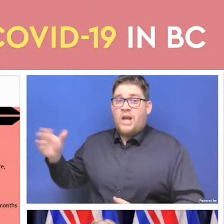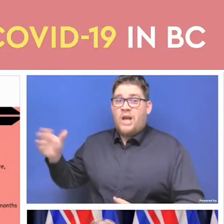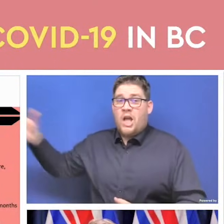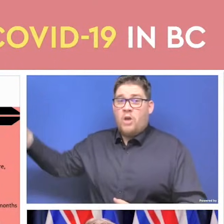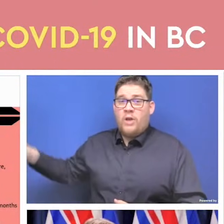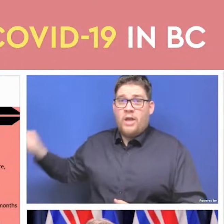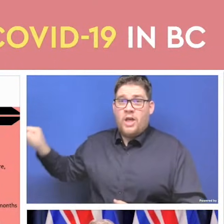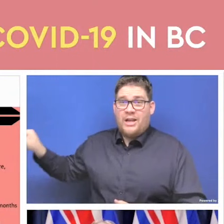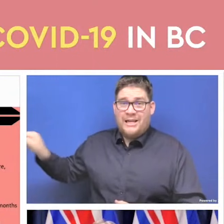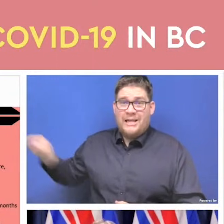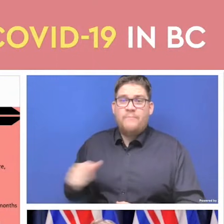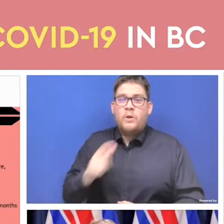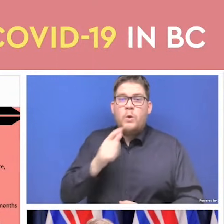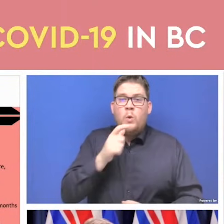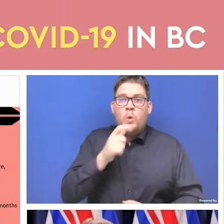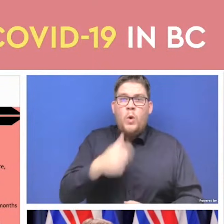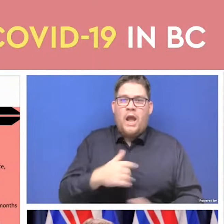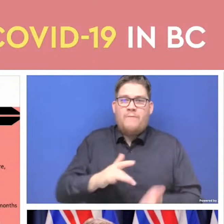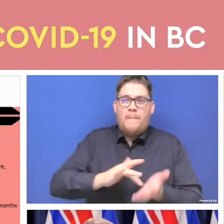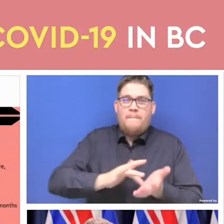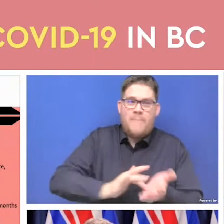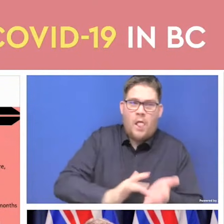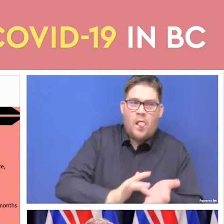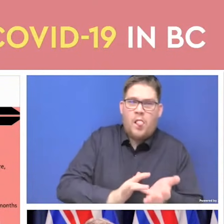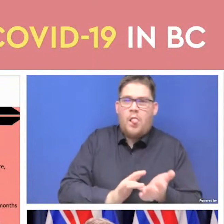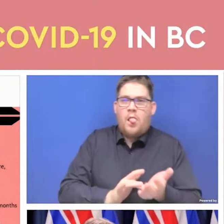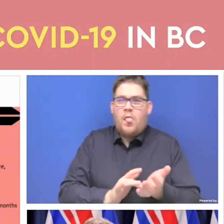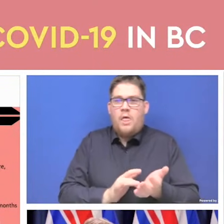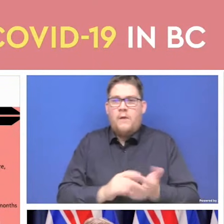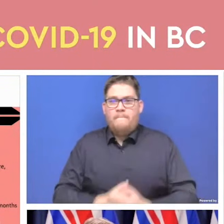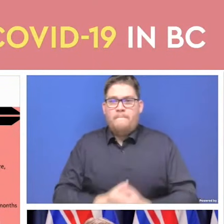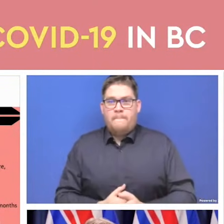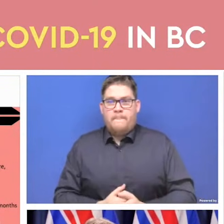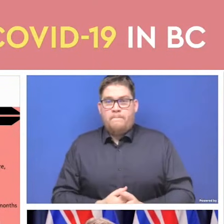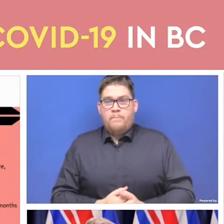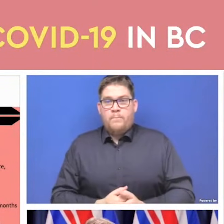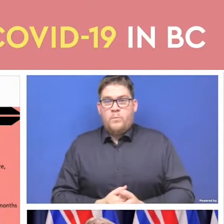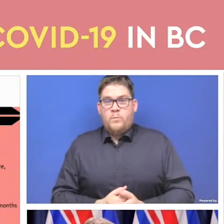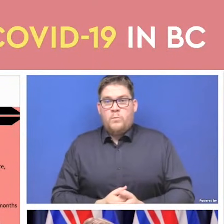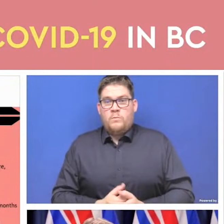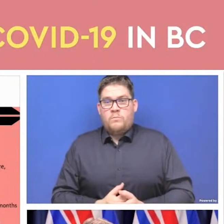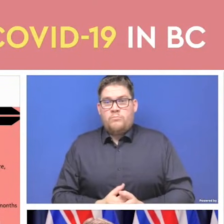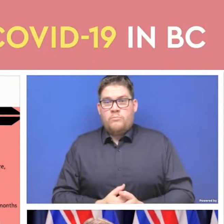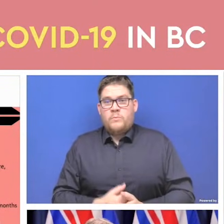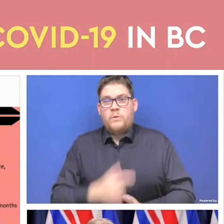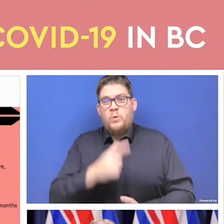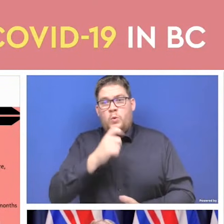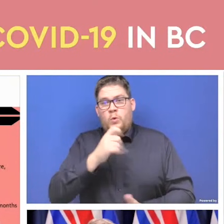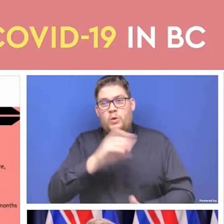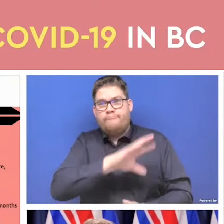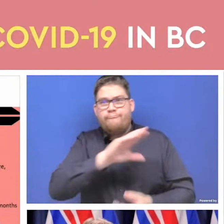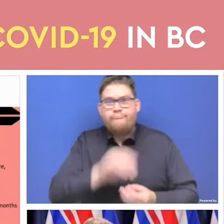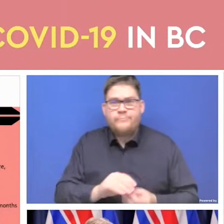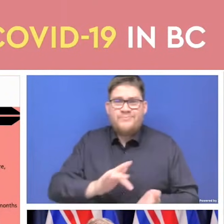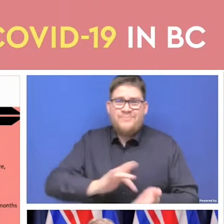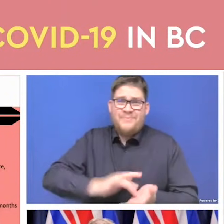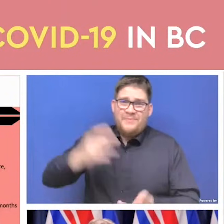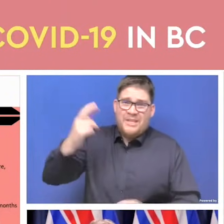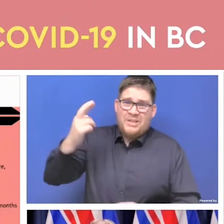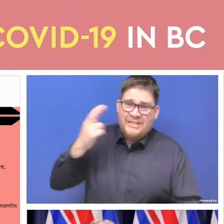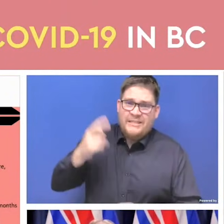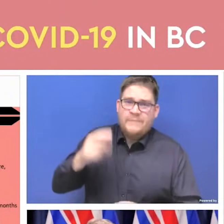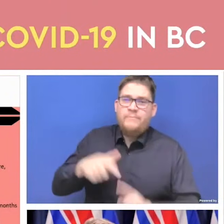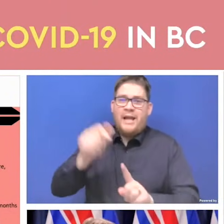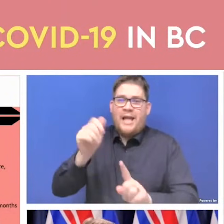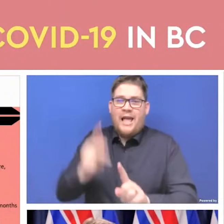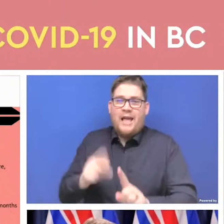the group that is about half the total group of clinically extremely vulnerable. Those are the people that are not immunosuppressed, but